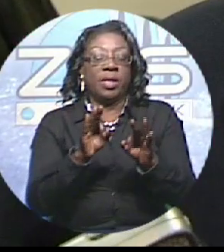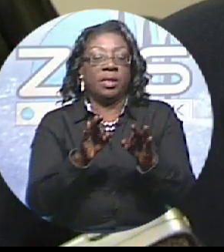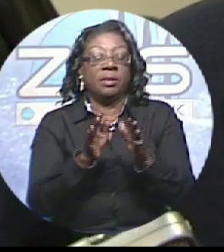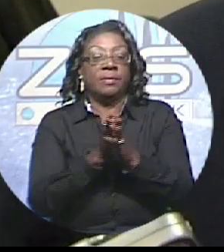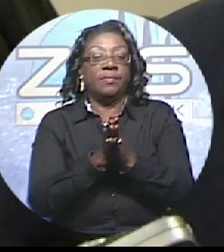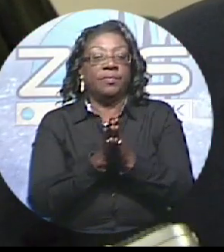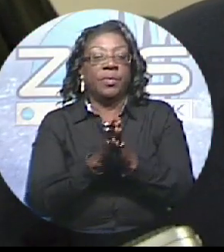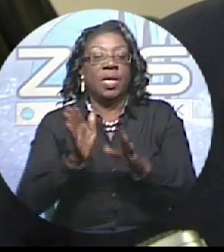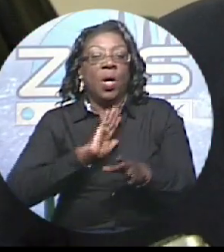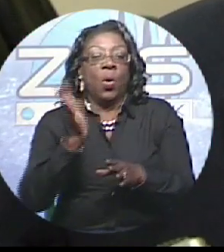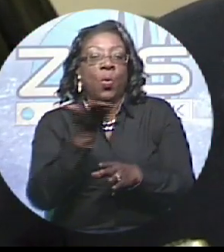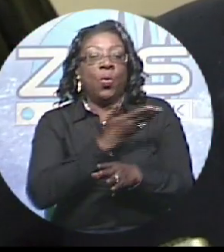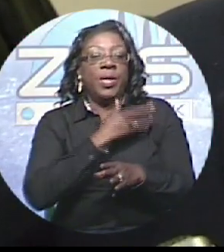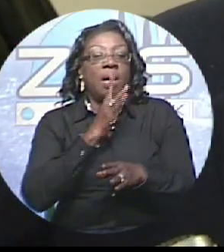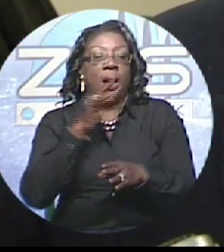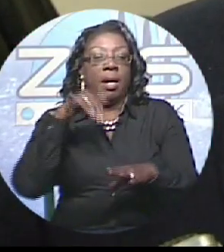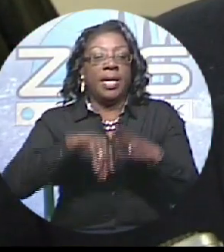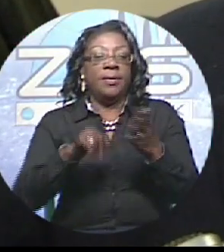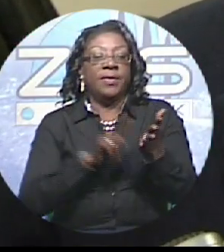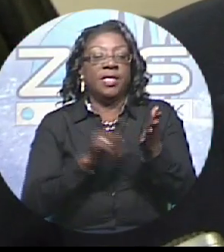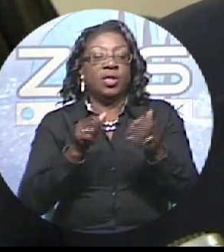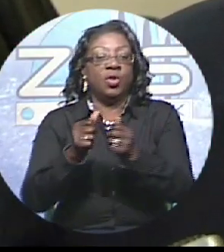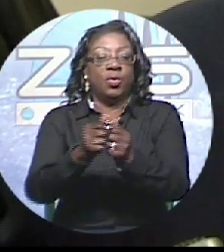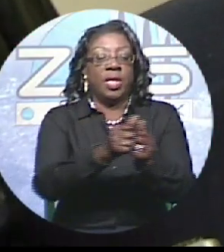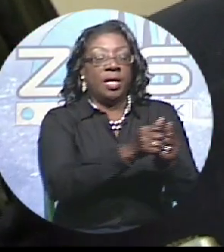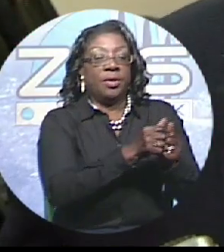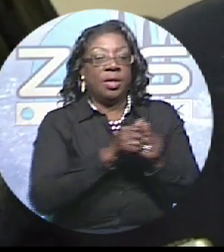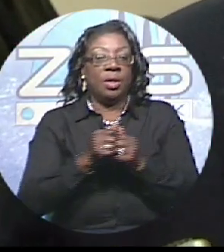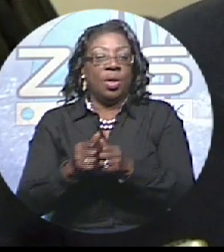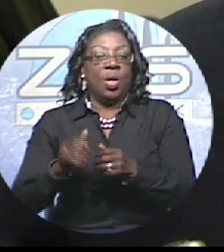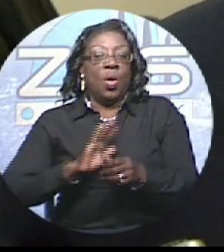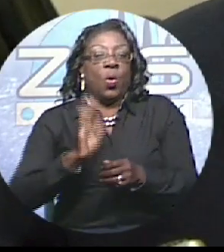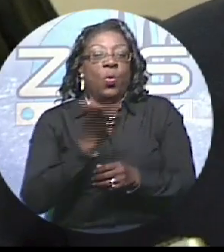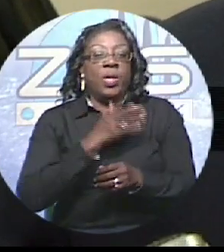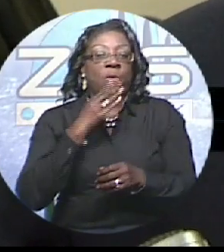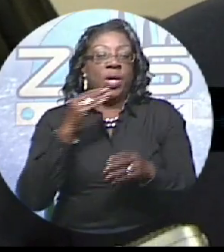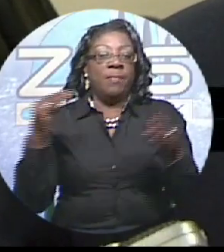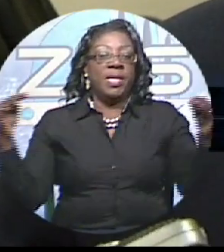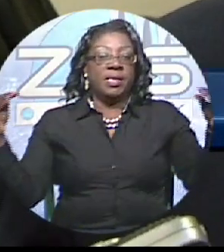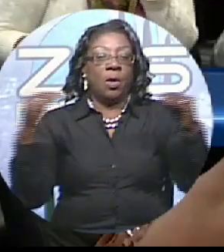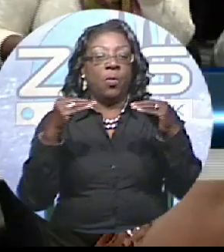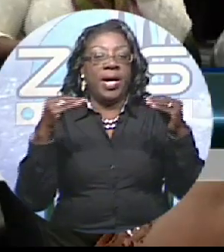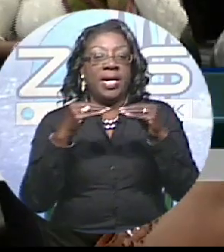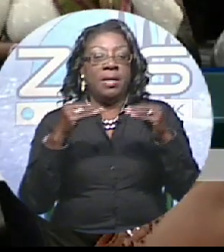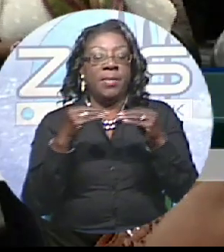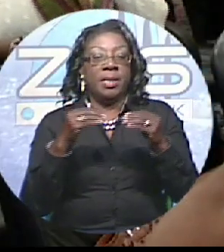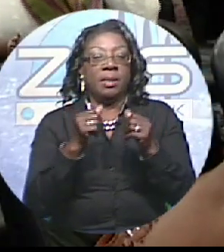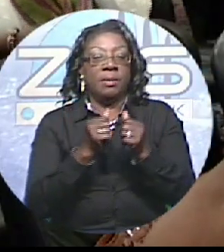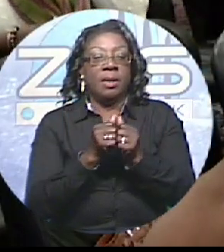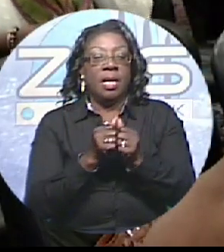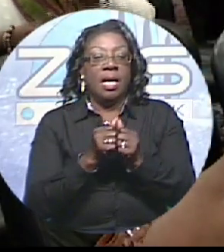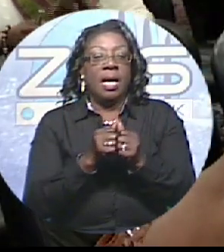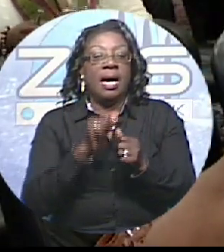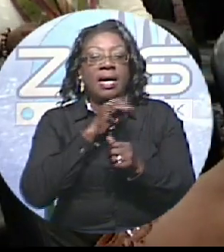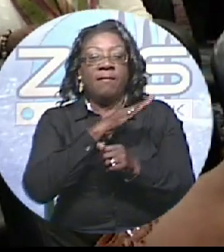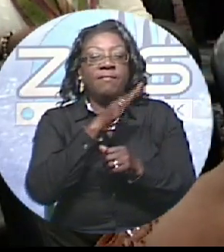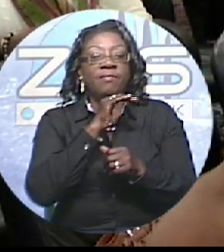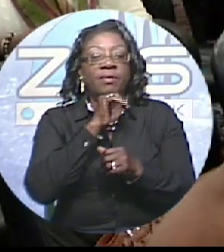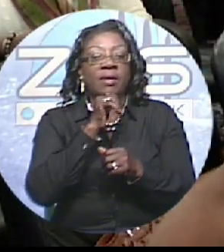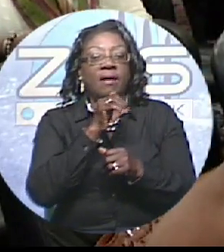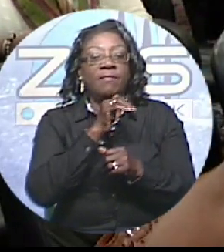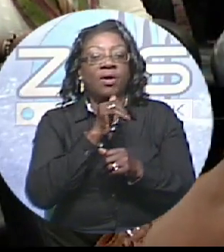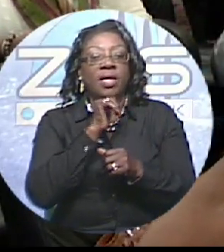agreed. We are in this thing together, that we have to meet somewhere in the middle with the figures. I haven't met a physician in